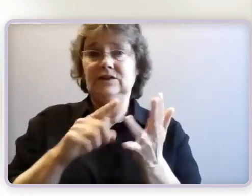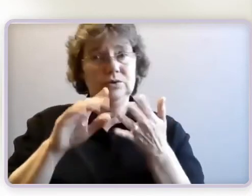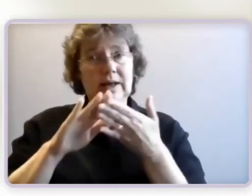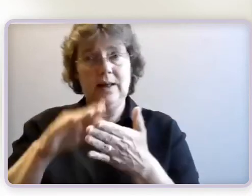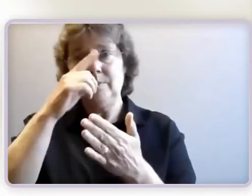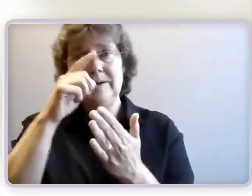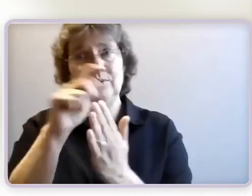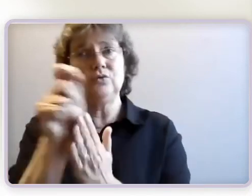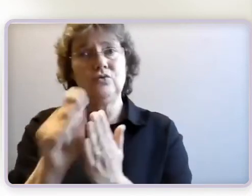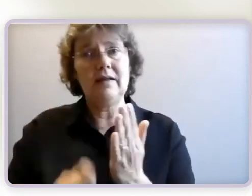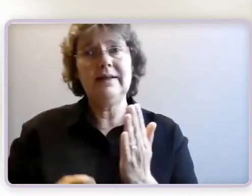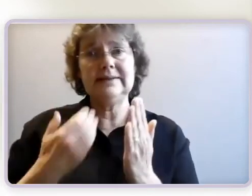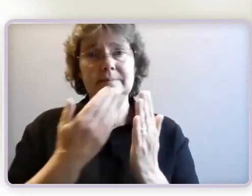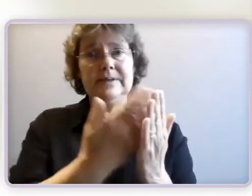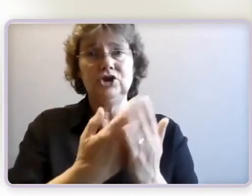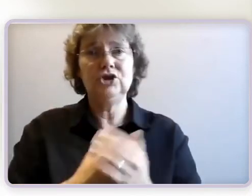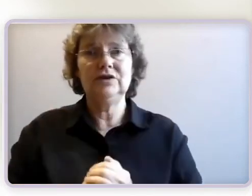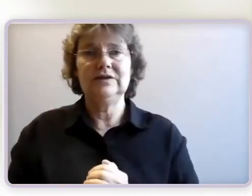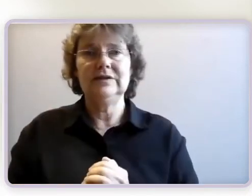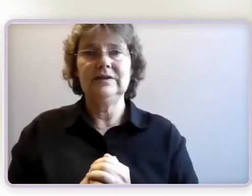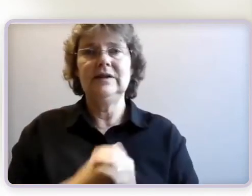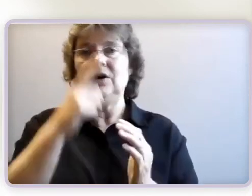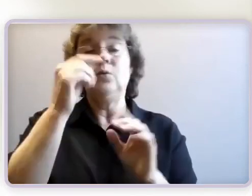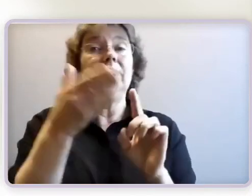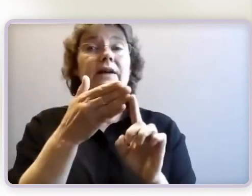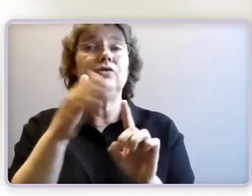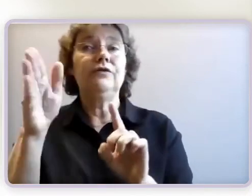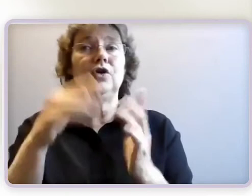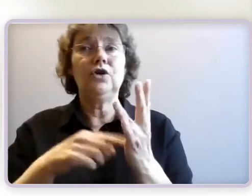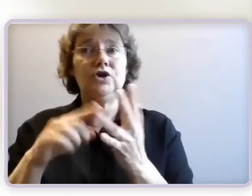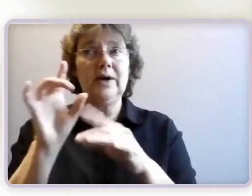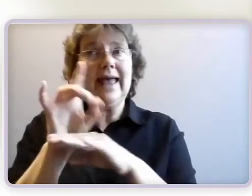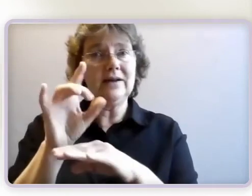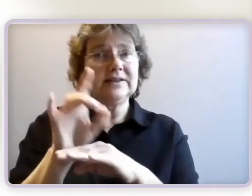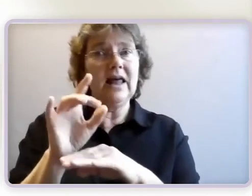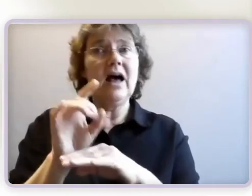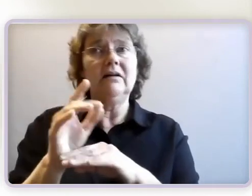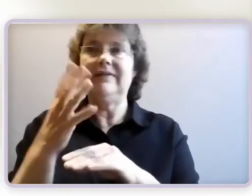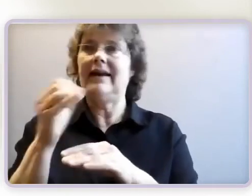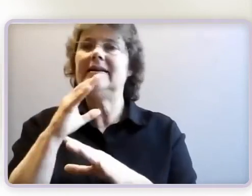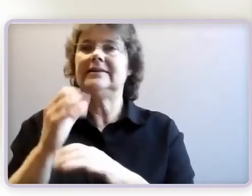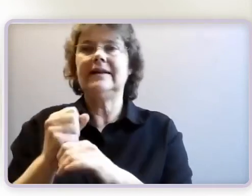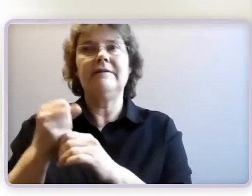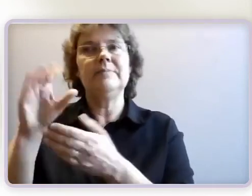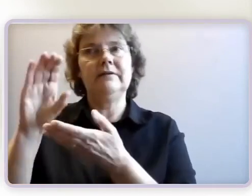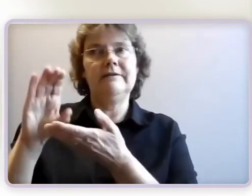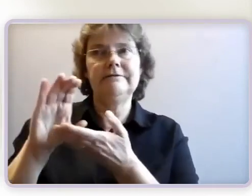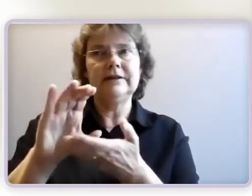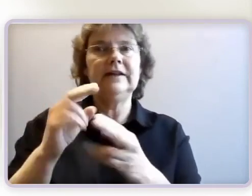to a counsellor who has been specifically funded, again, in relation to the Disability Royal Commission.